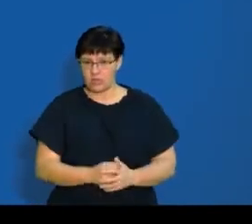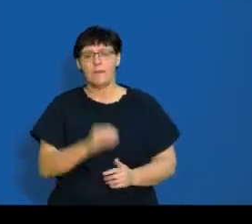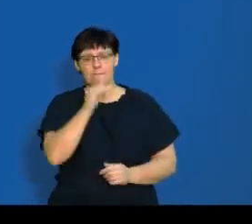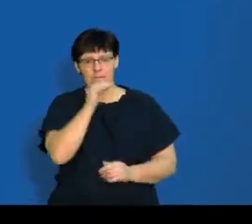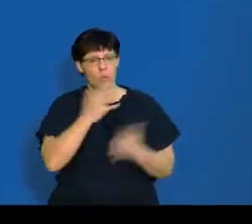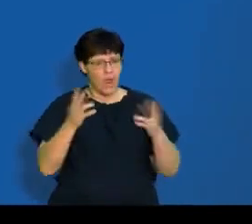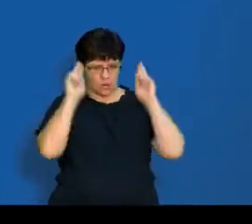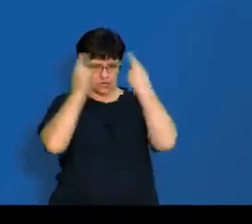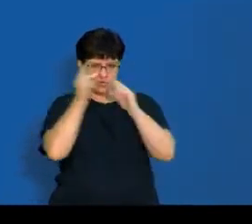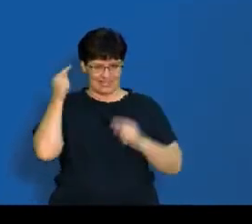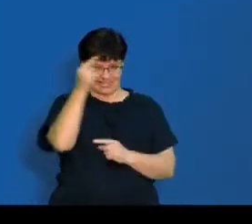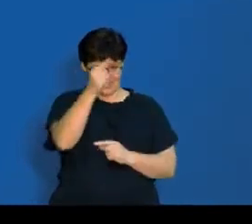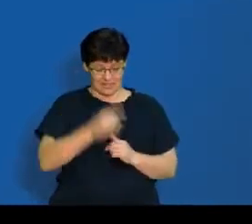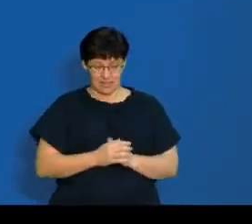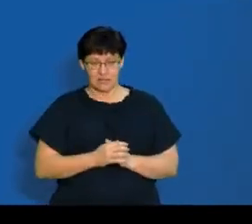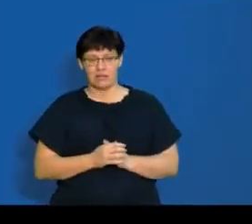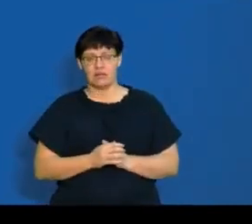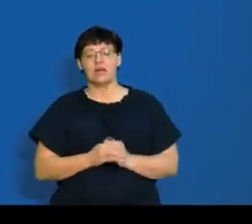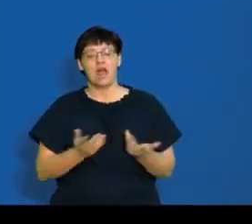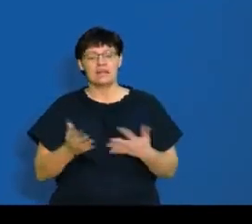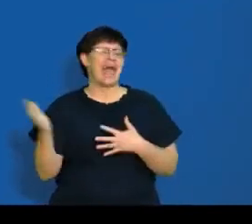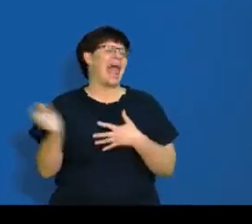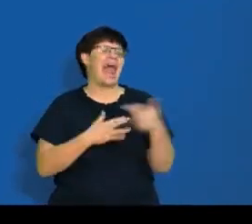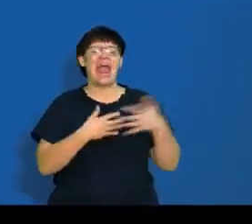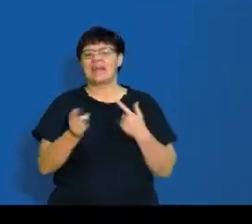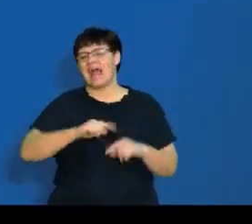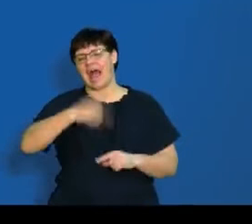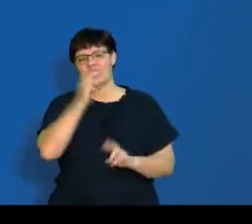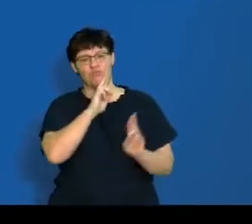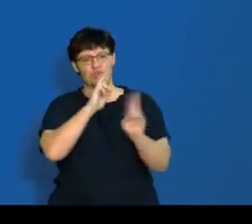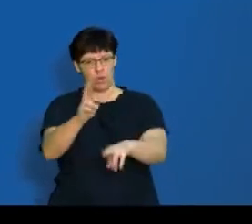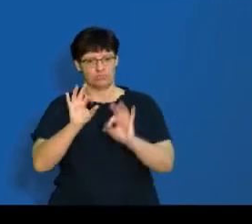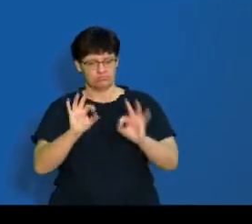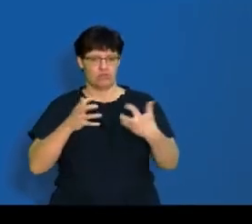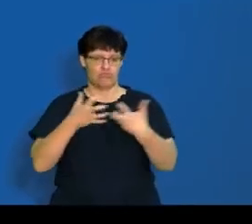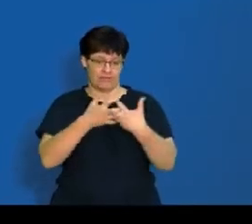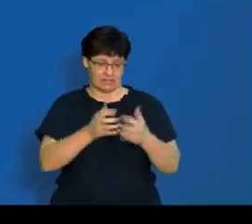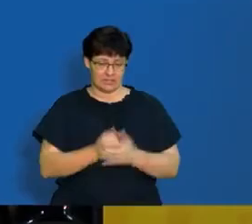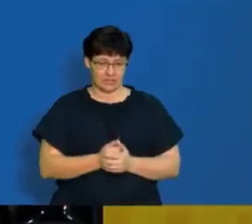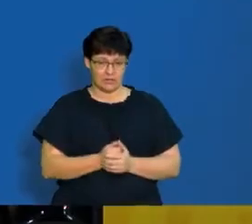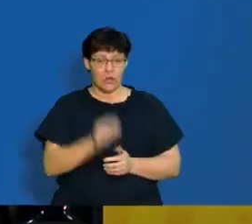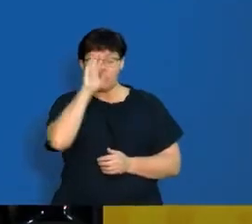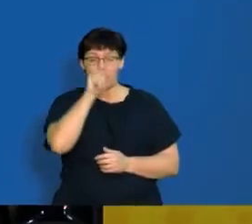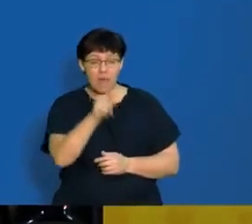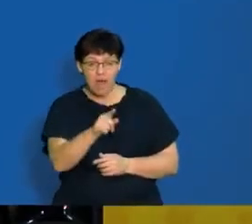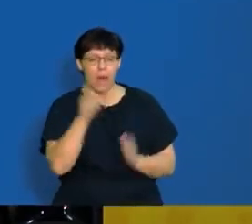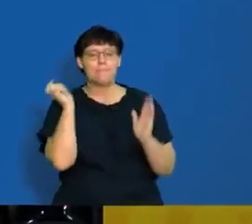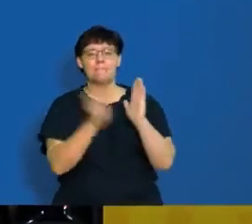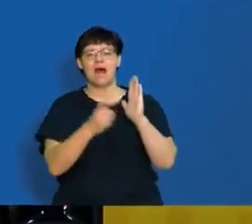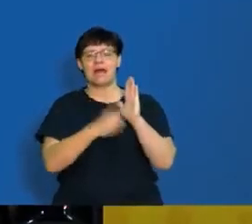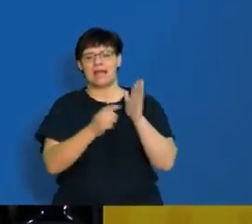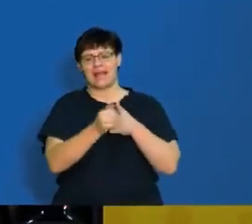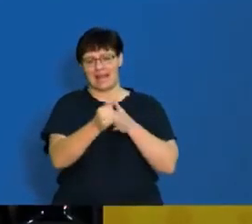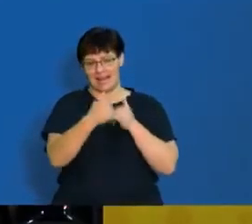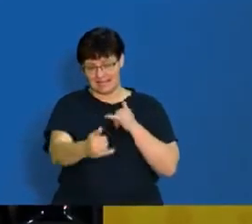the universities. And then it says here, any other relevant response. Now remember, these are just marking